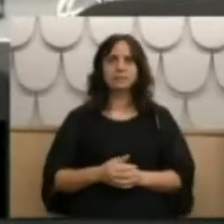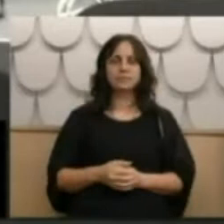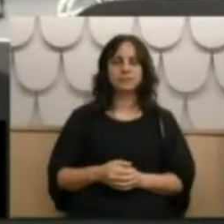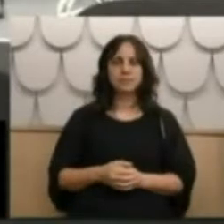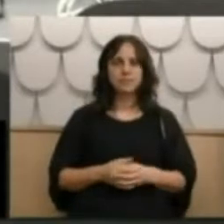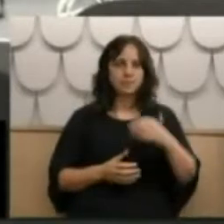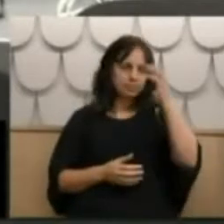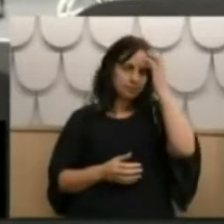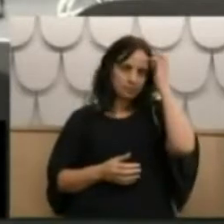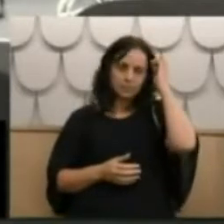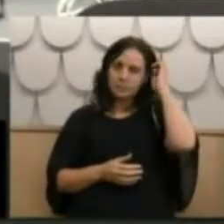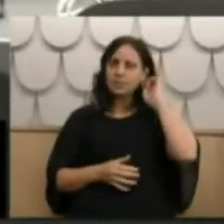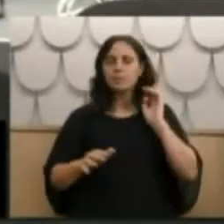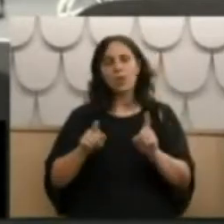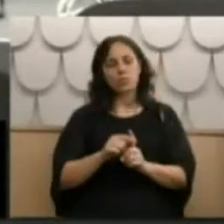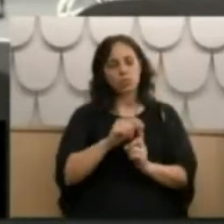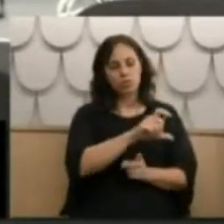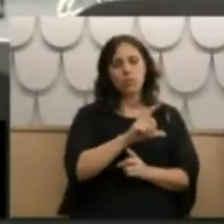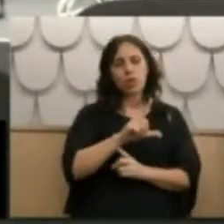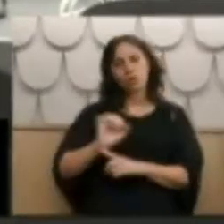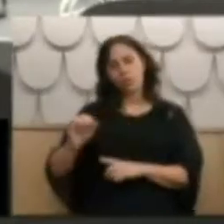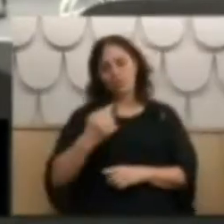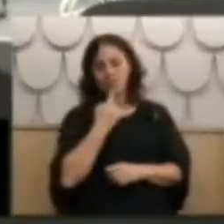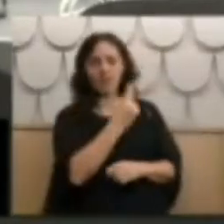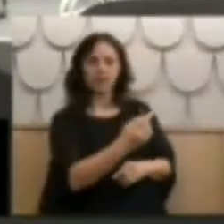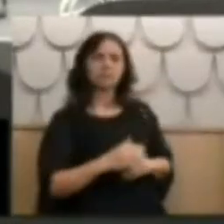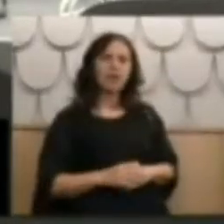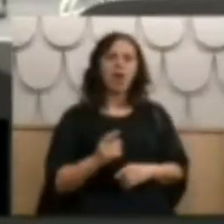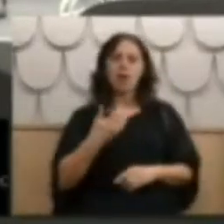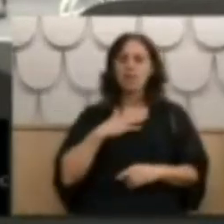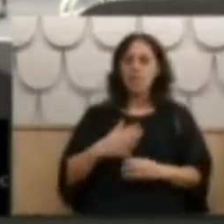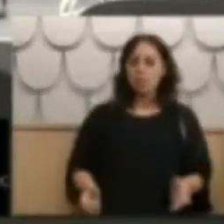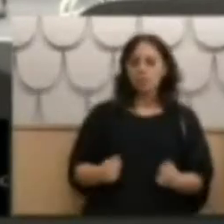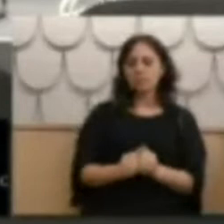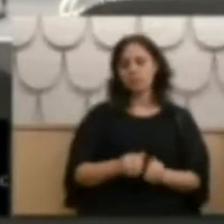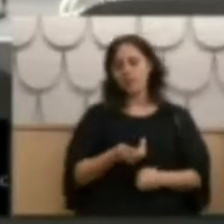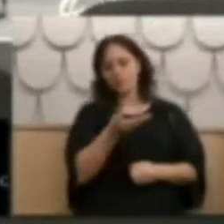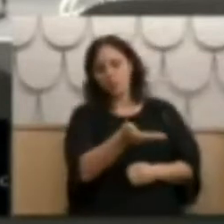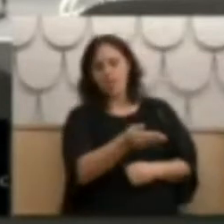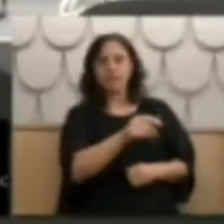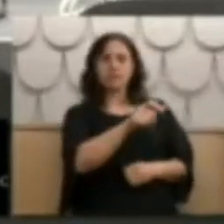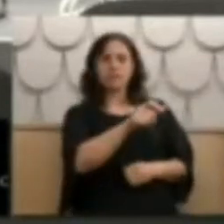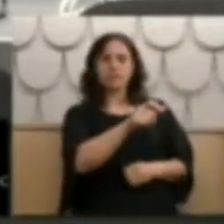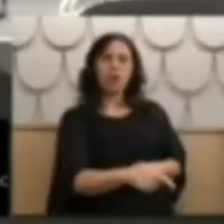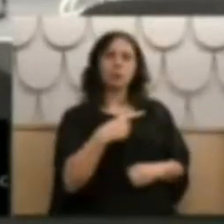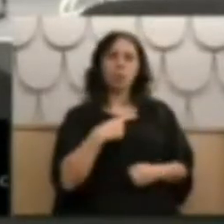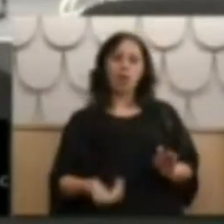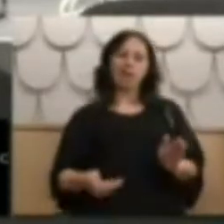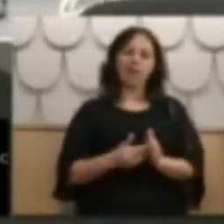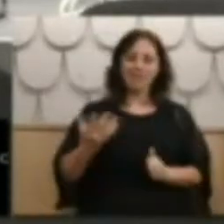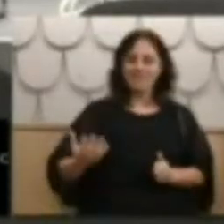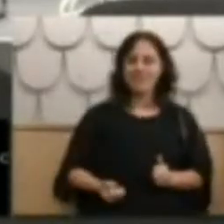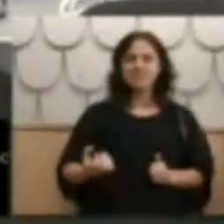The aspersions about Cooper Legal being motivated to seek a settlement for a client so as to gain another income stream